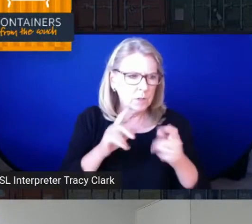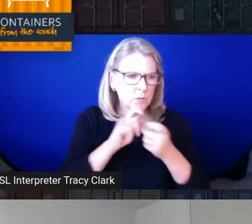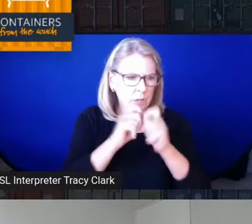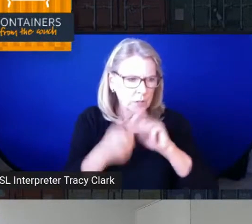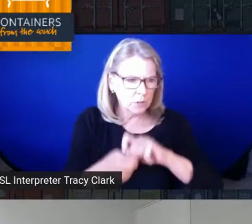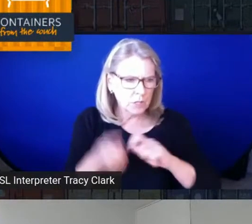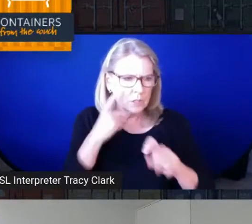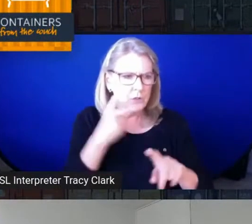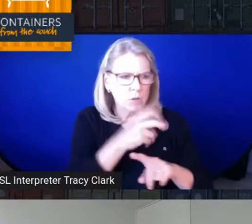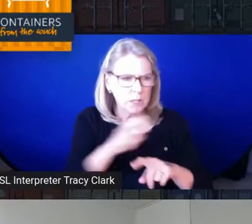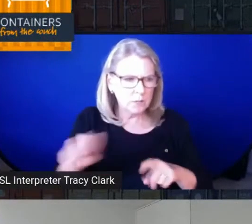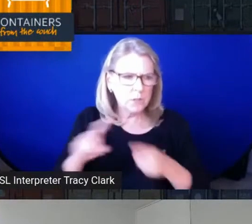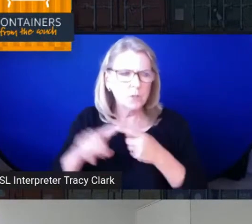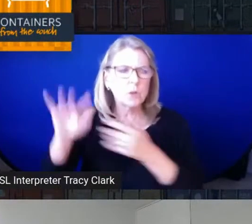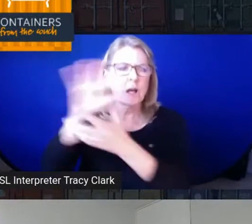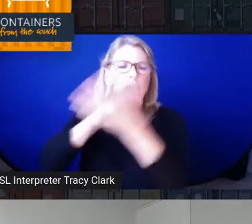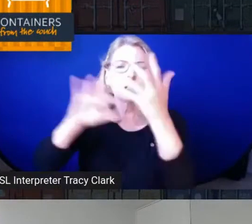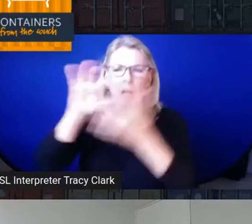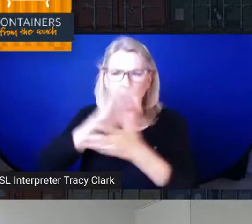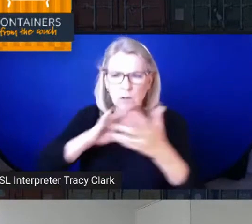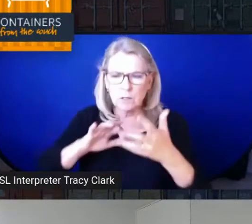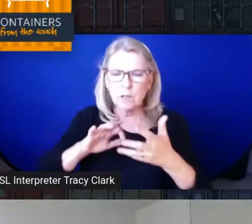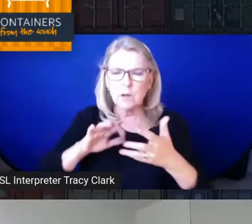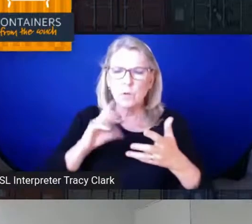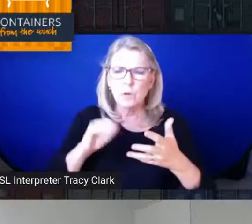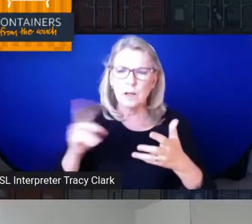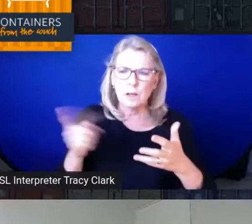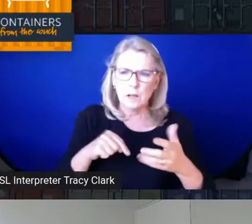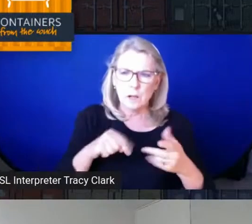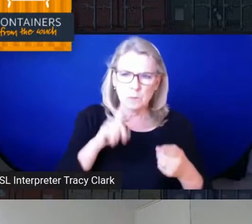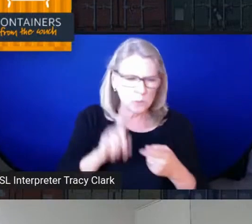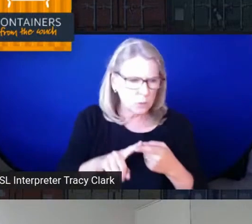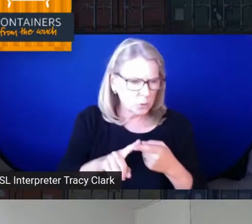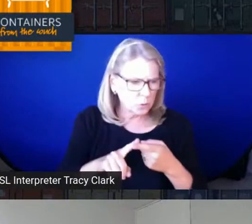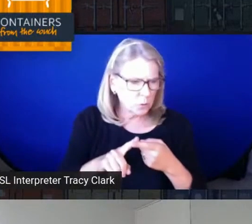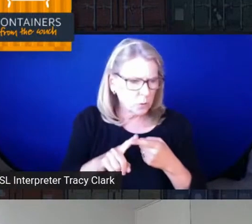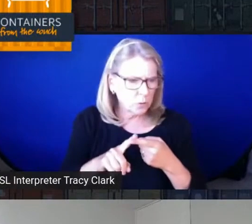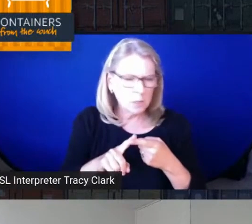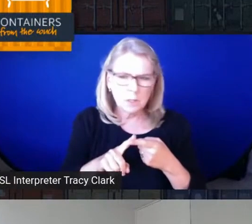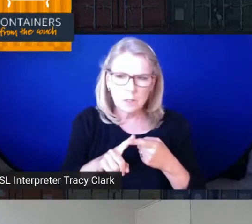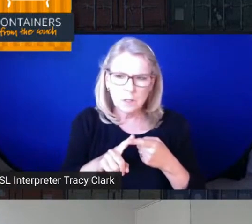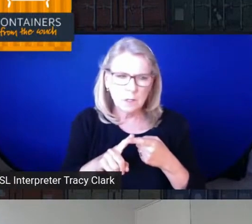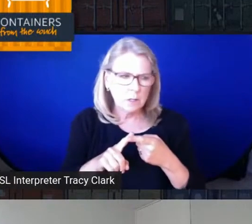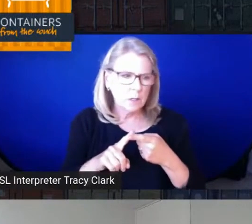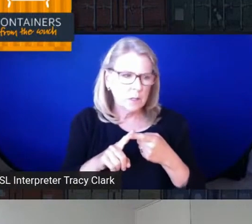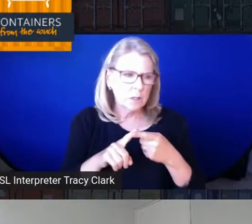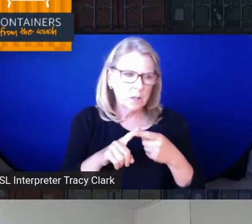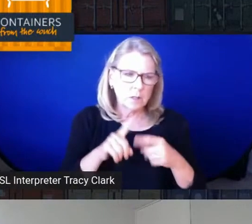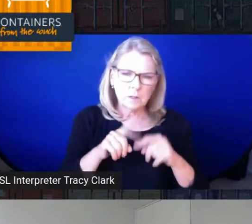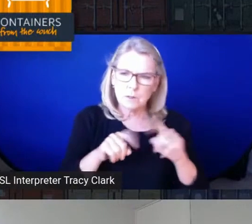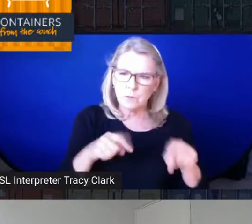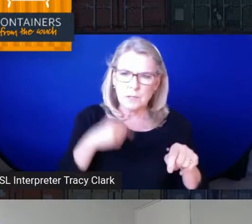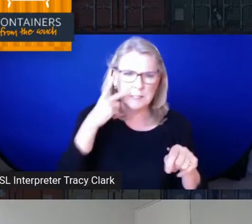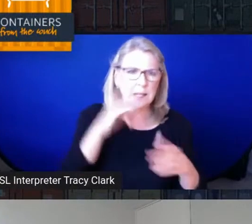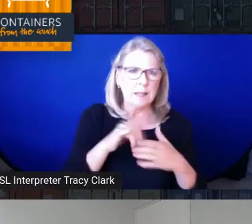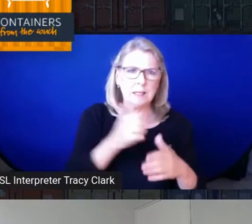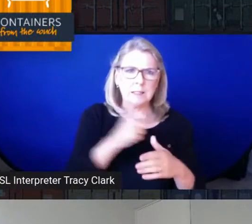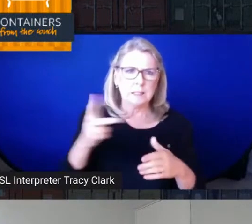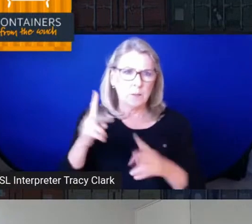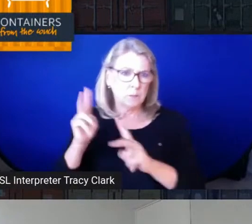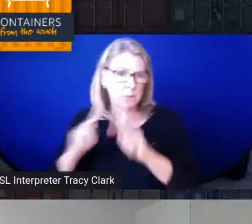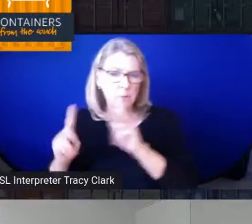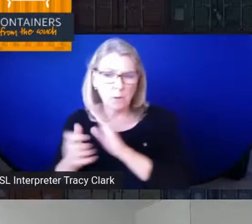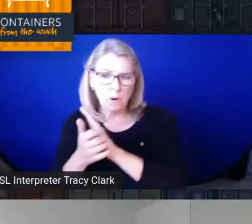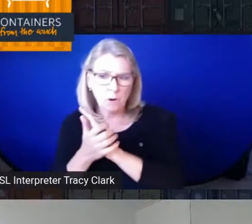it comes to Kubernetes, we see it as the main component to accelerate our